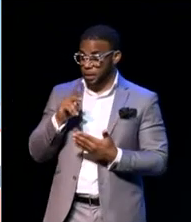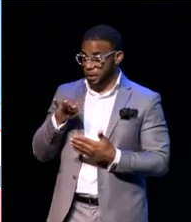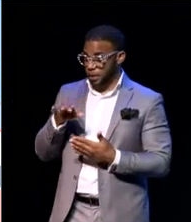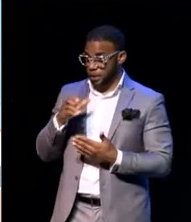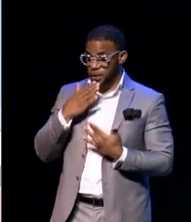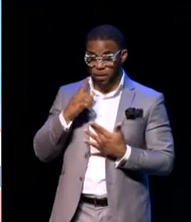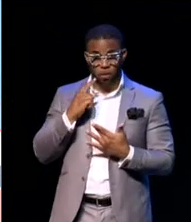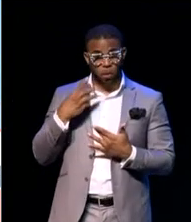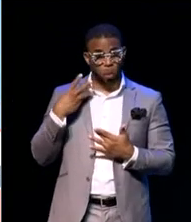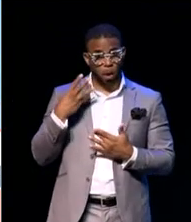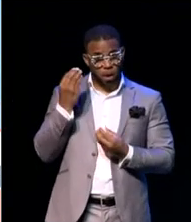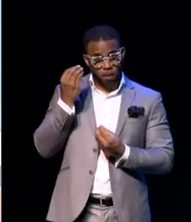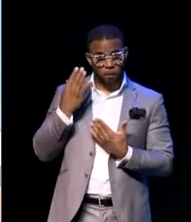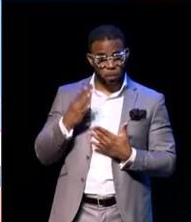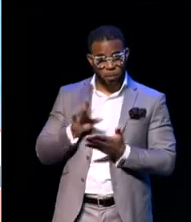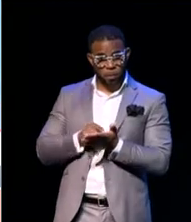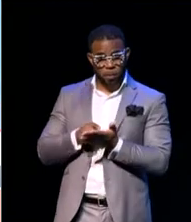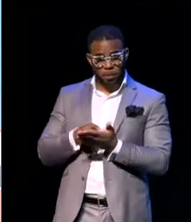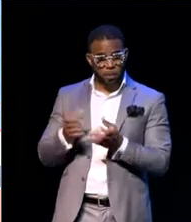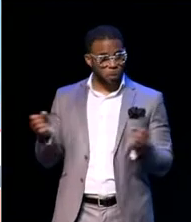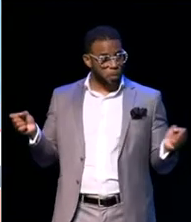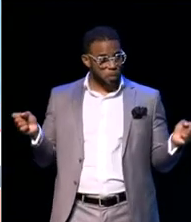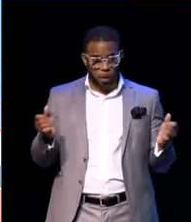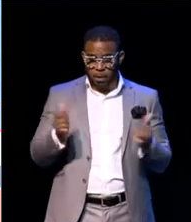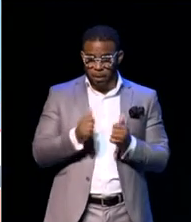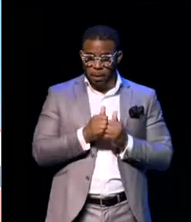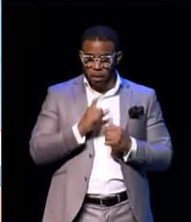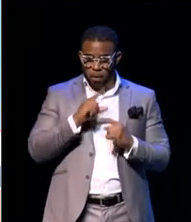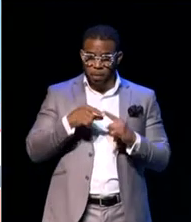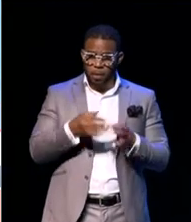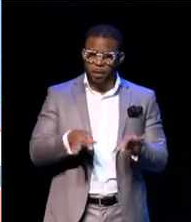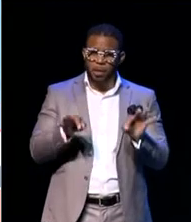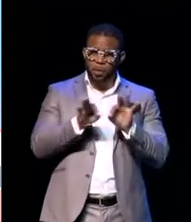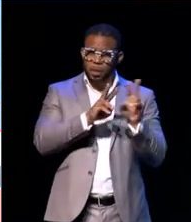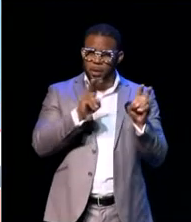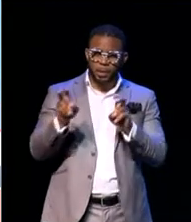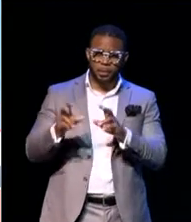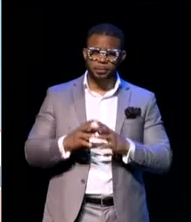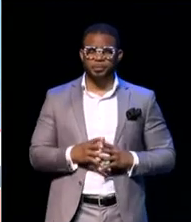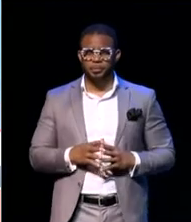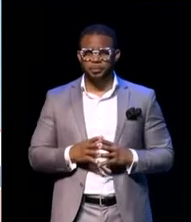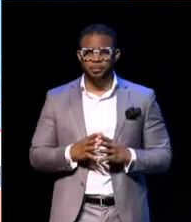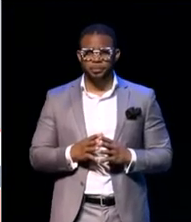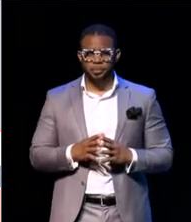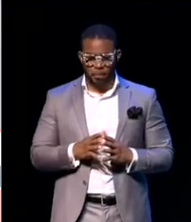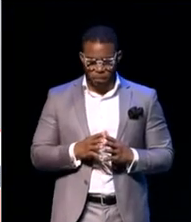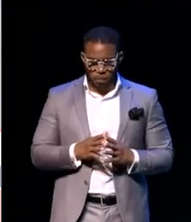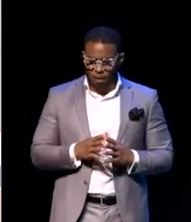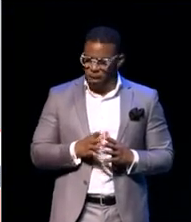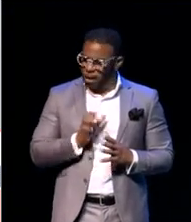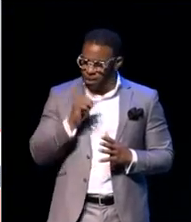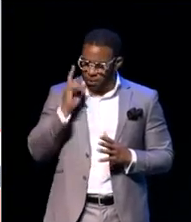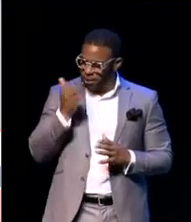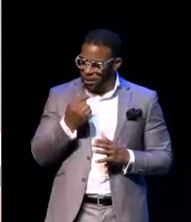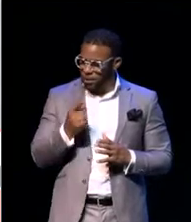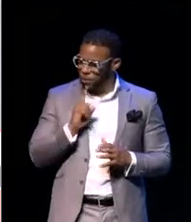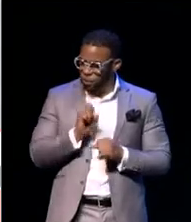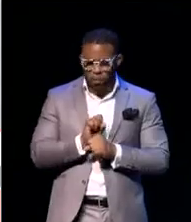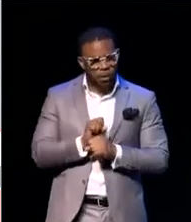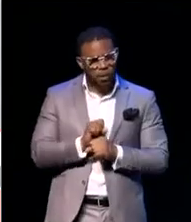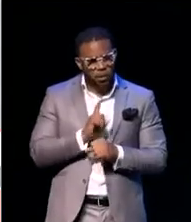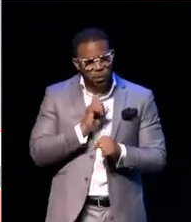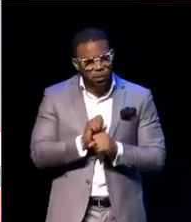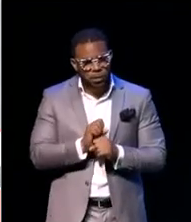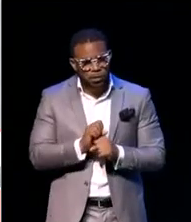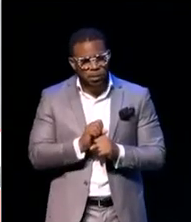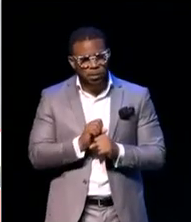Washington Informer for bringing us all together to talk about these important topics. I don't think anybody's really